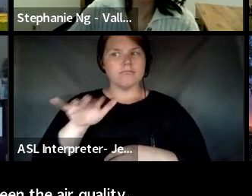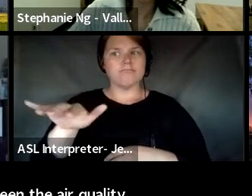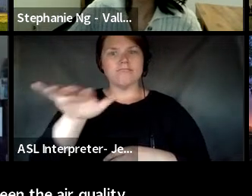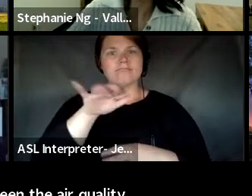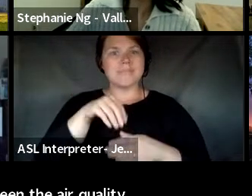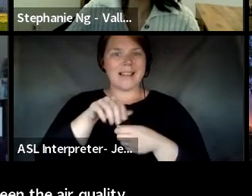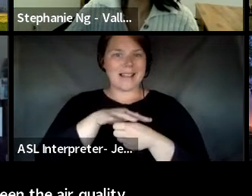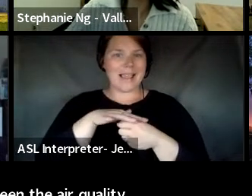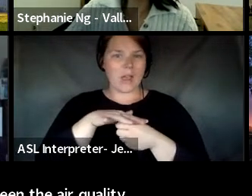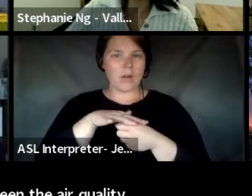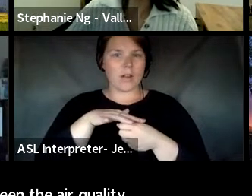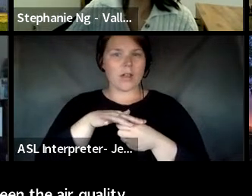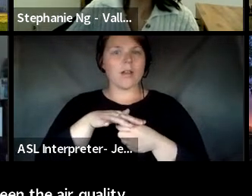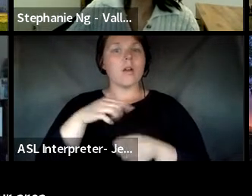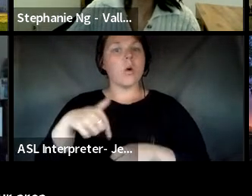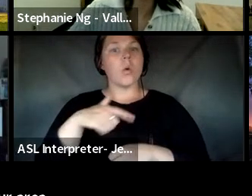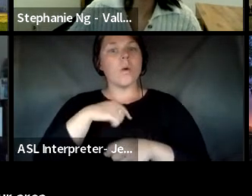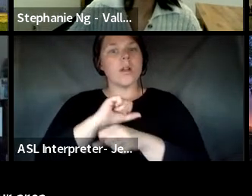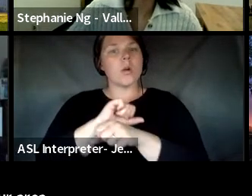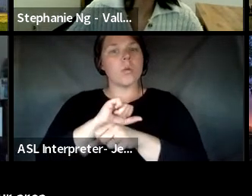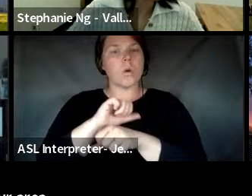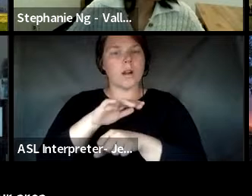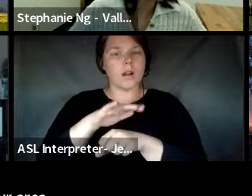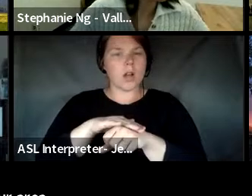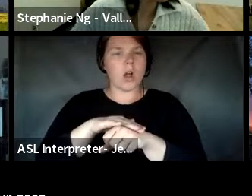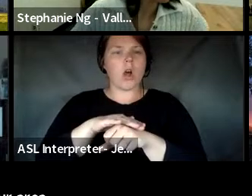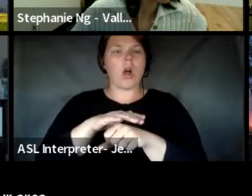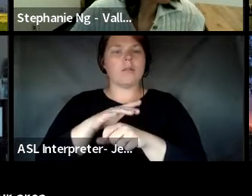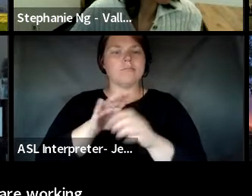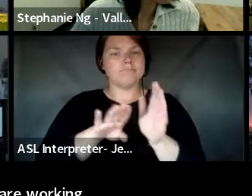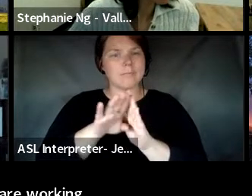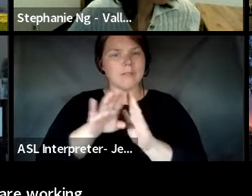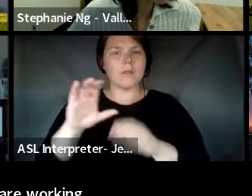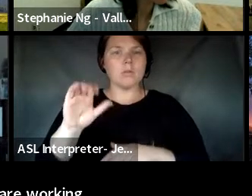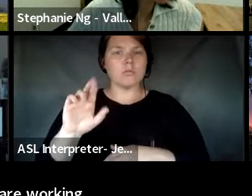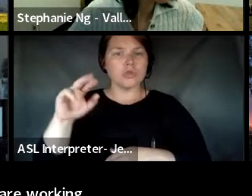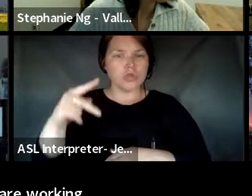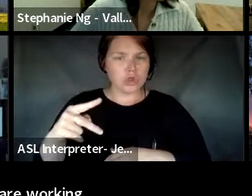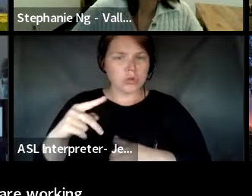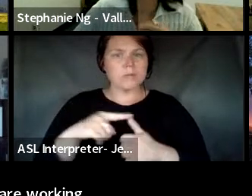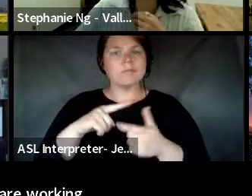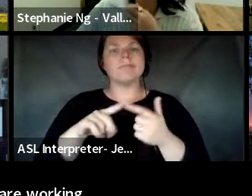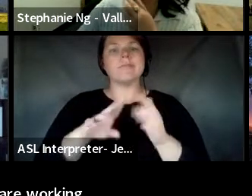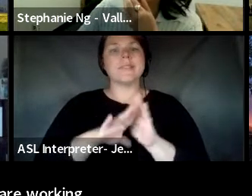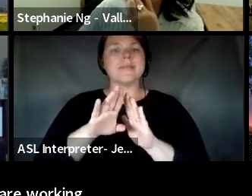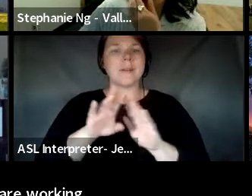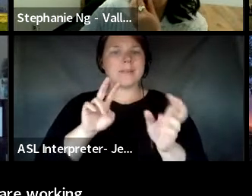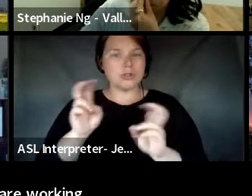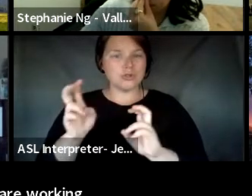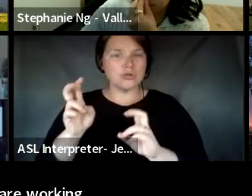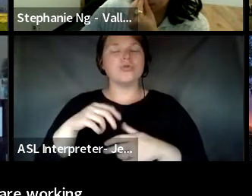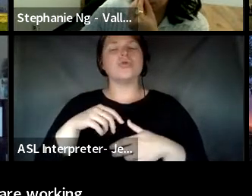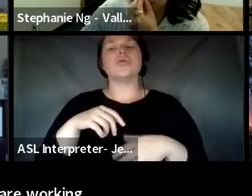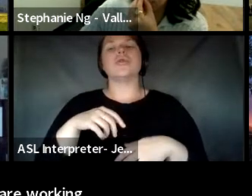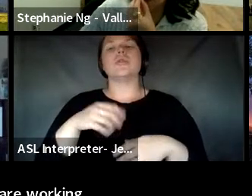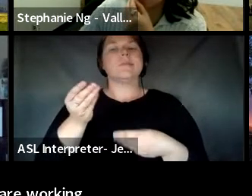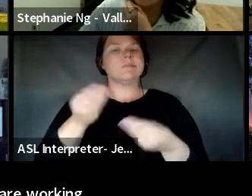area. And we are working on, we developed the SERPs, we developed issues, we have things going on. We're switching